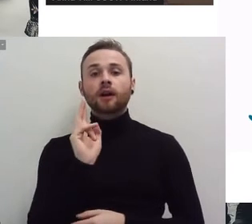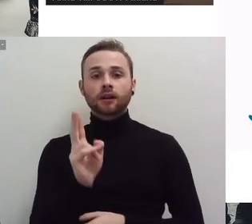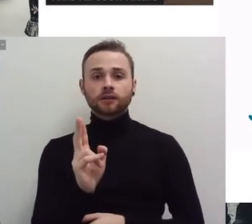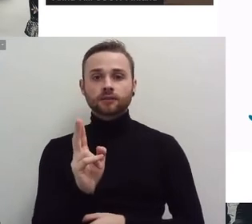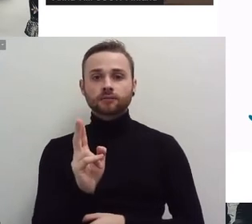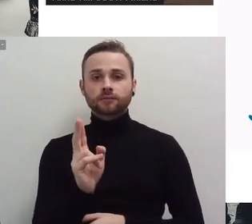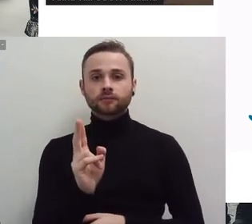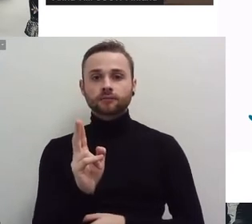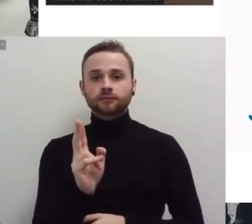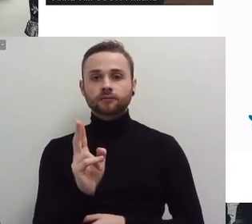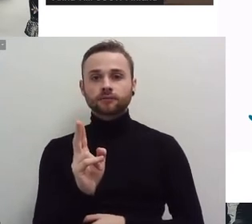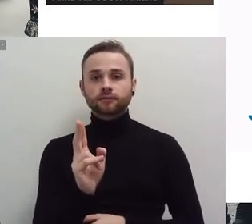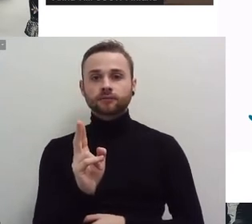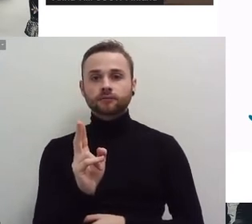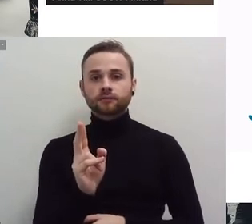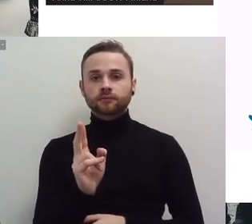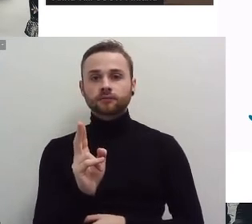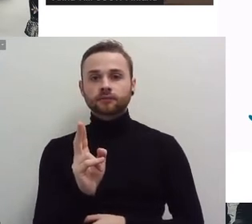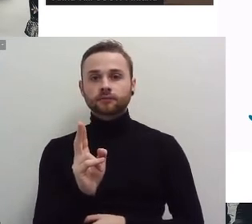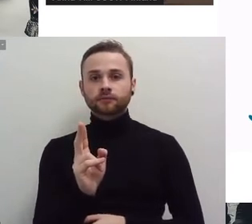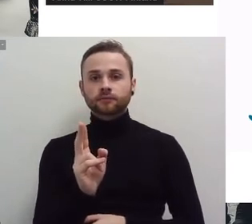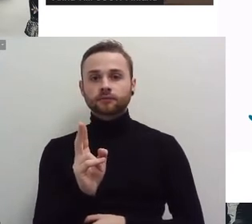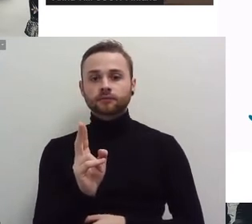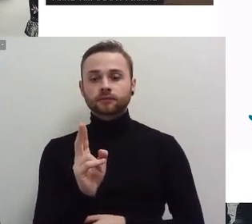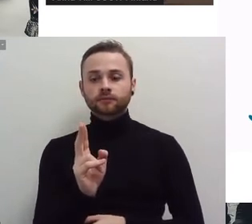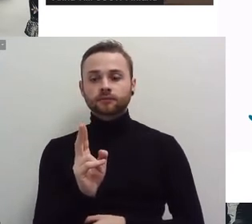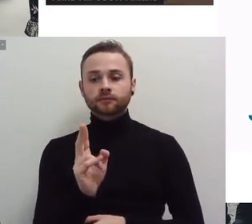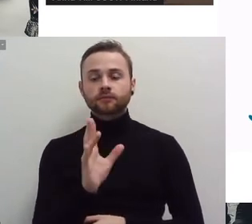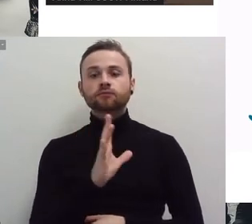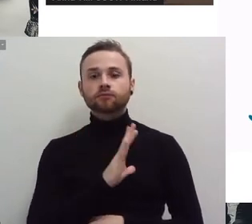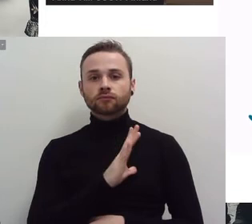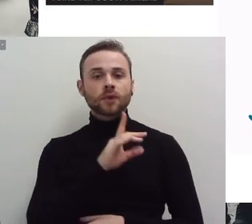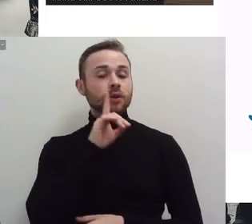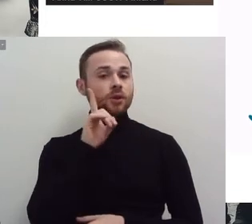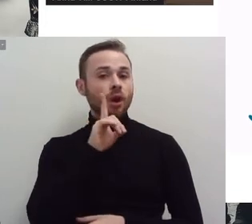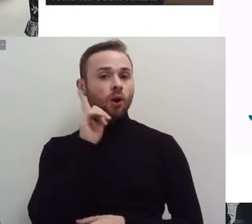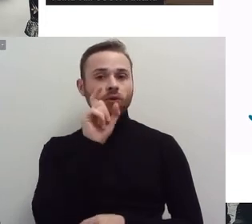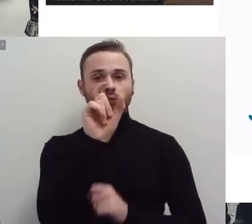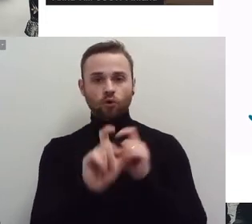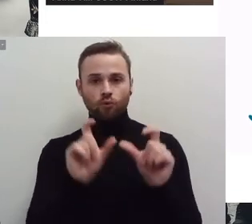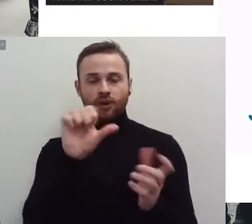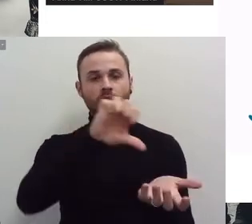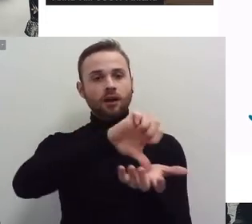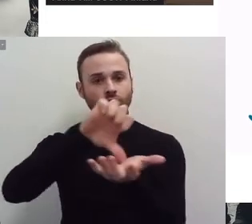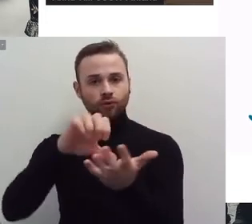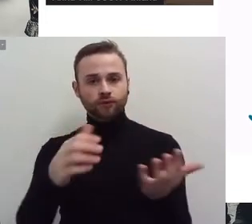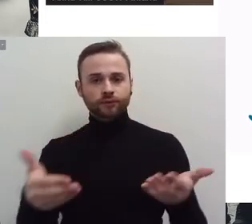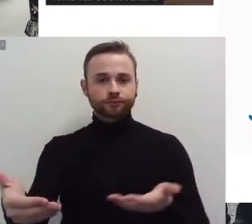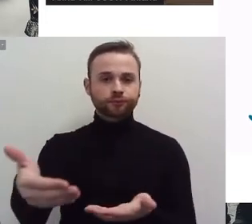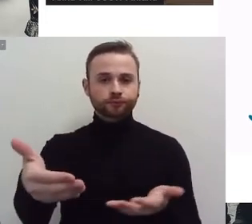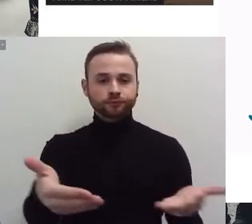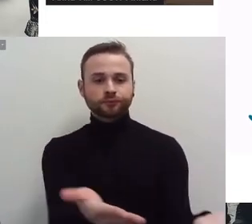So survivors share their personal experiences to influence